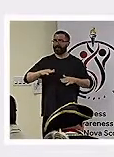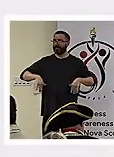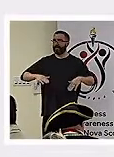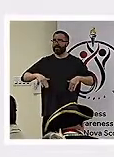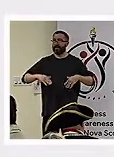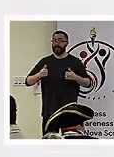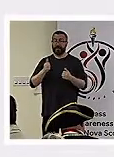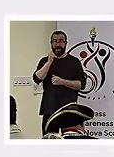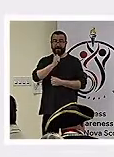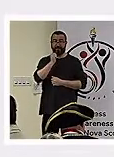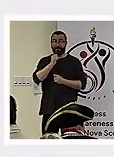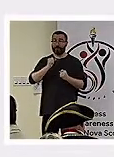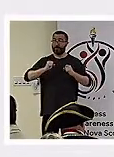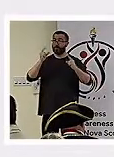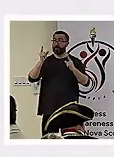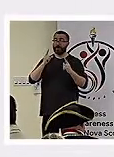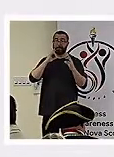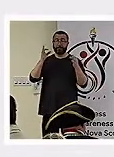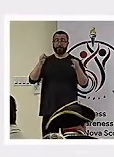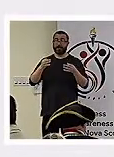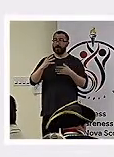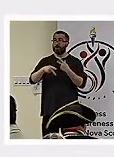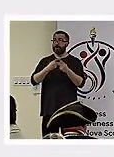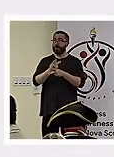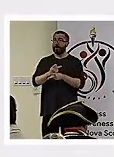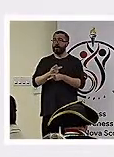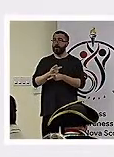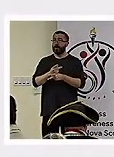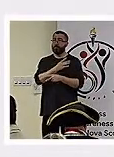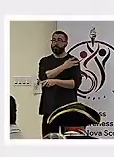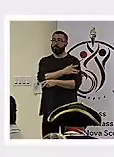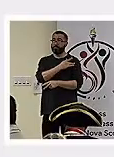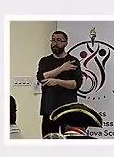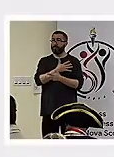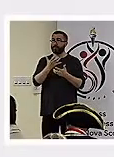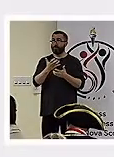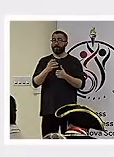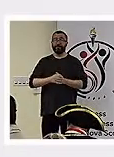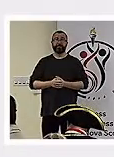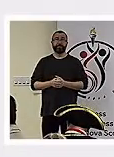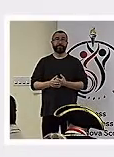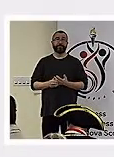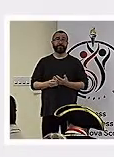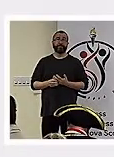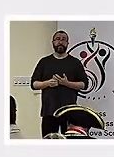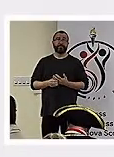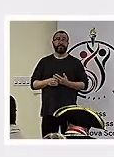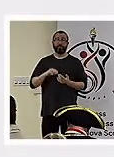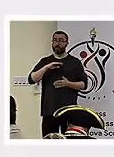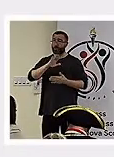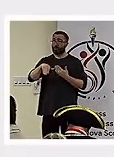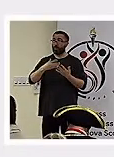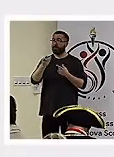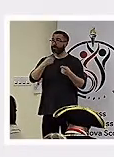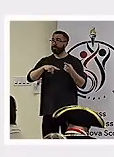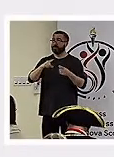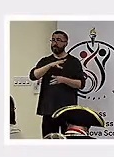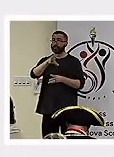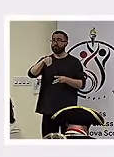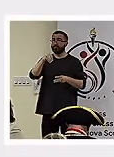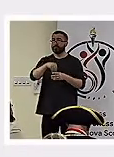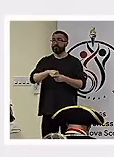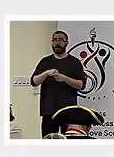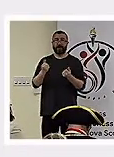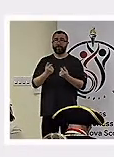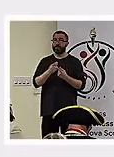and make decisions on what kind of province we want to live in, right? And we're all contributors, every one of us, everyone who's spoken, all the awards, everyone